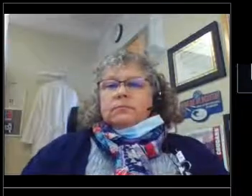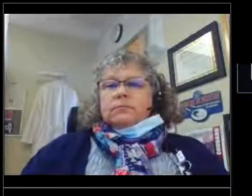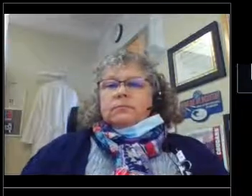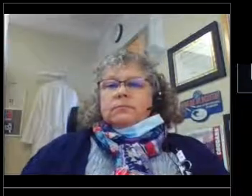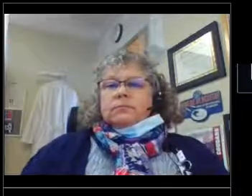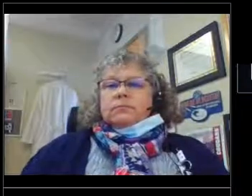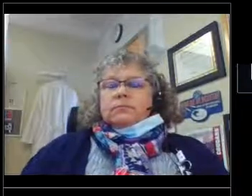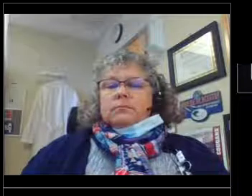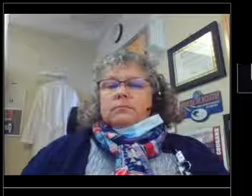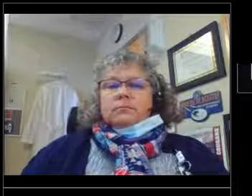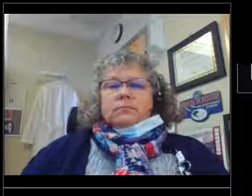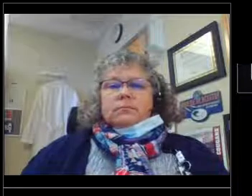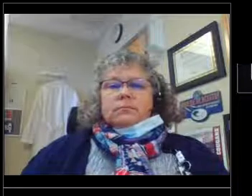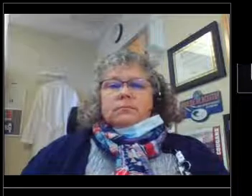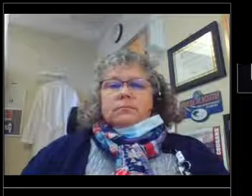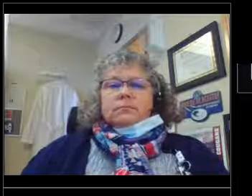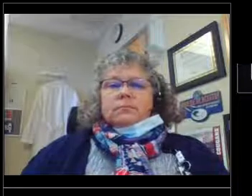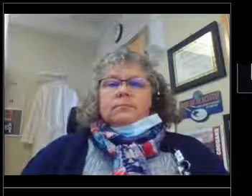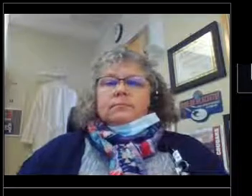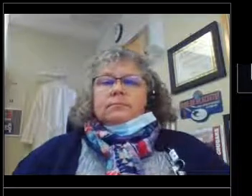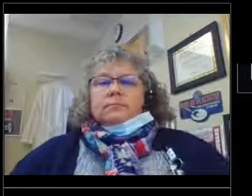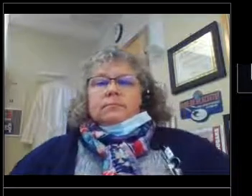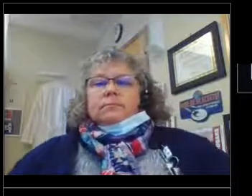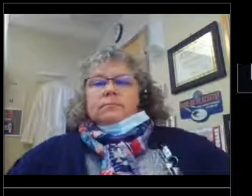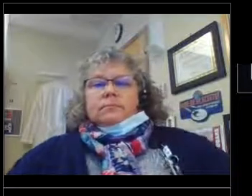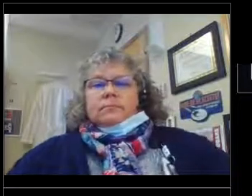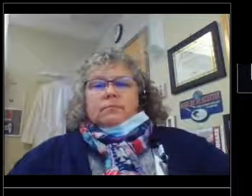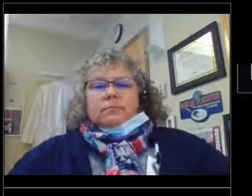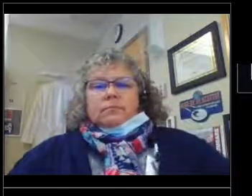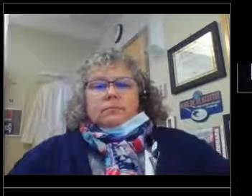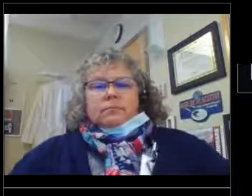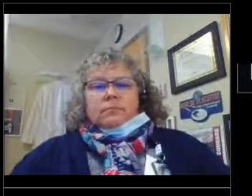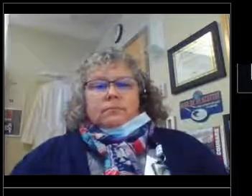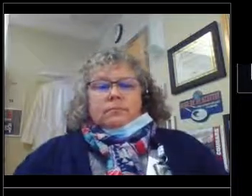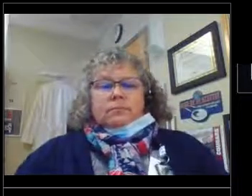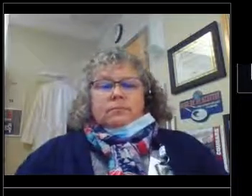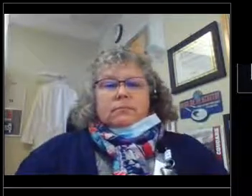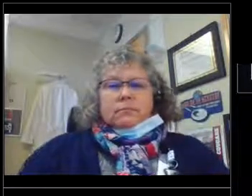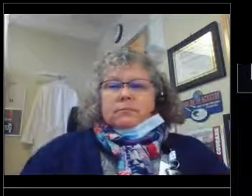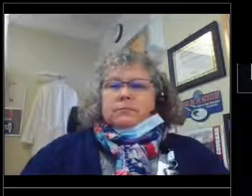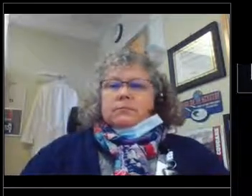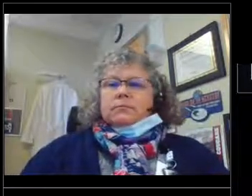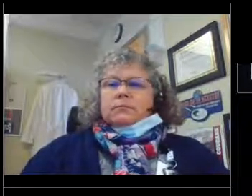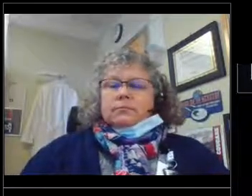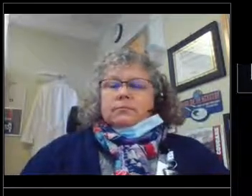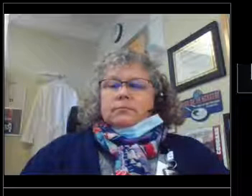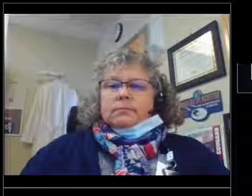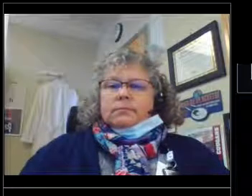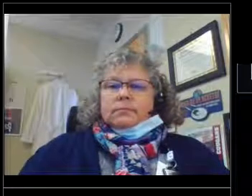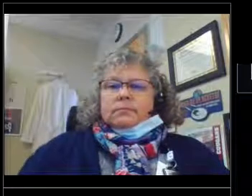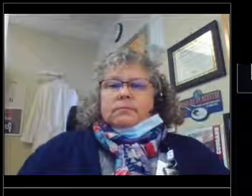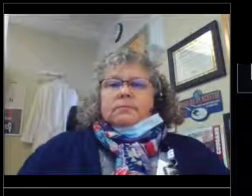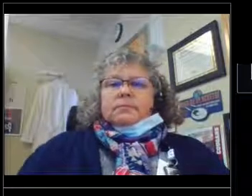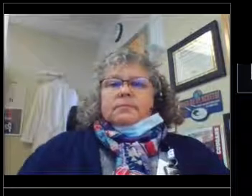in what the laws are. They're also known as statutes. Statutes and laws mean exactly the same thing.